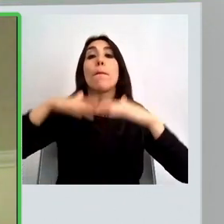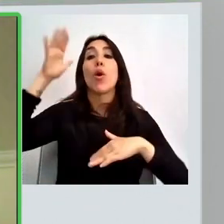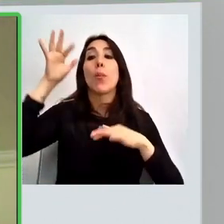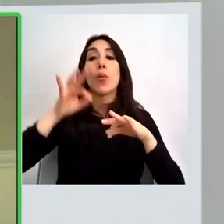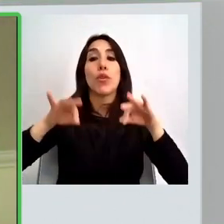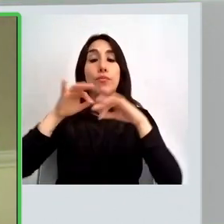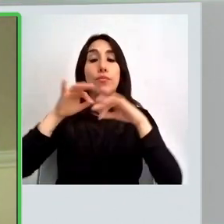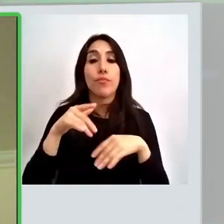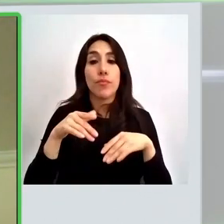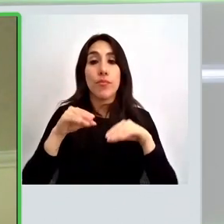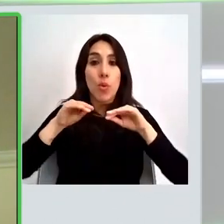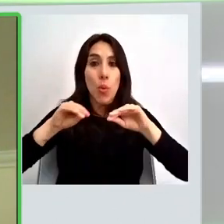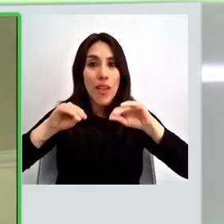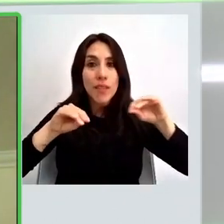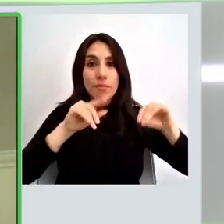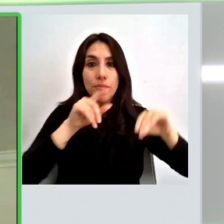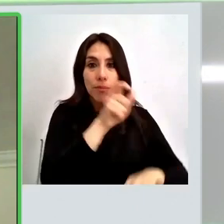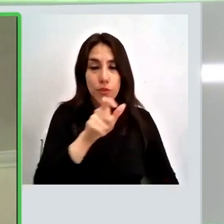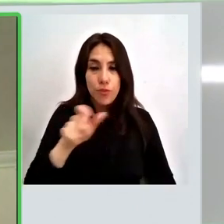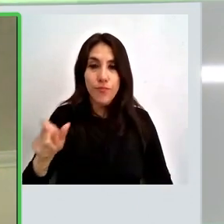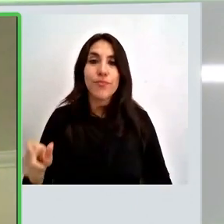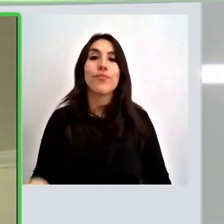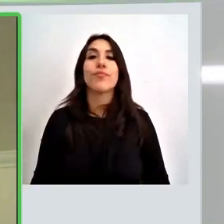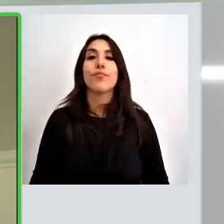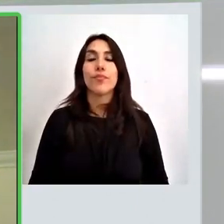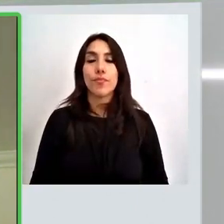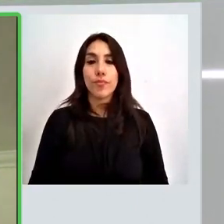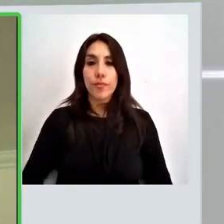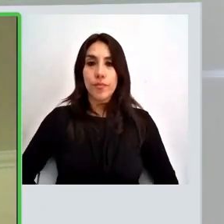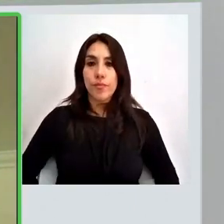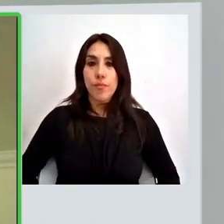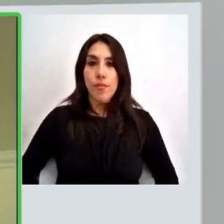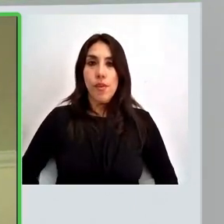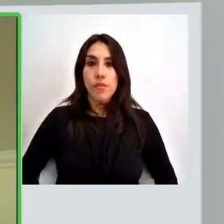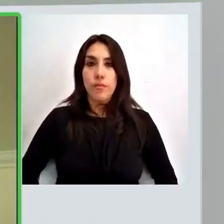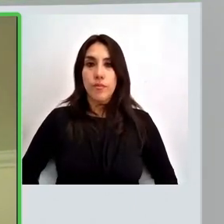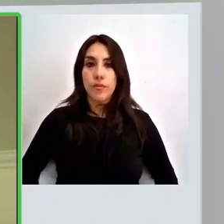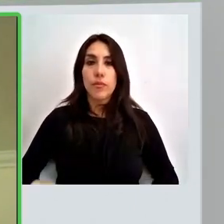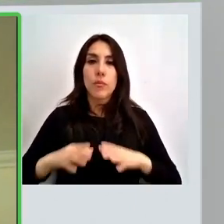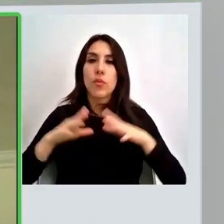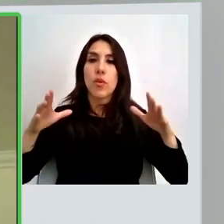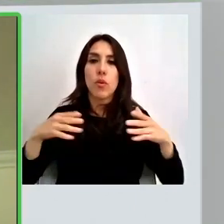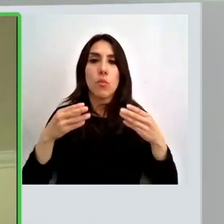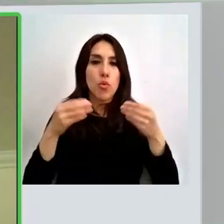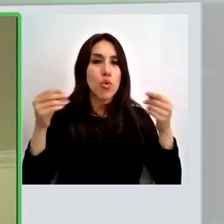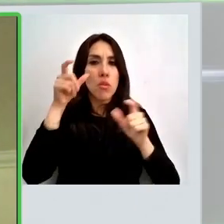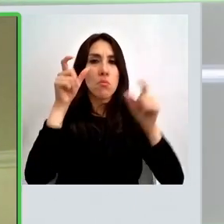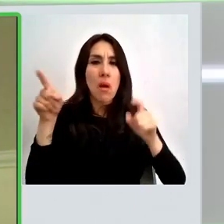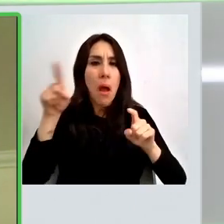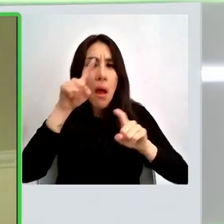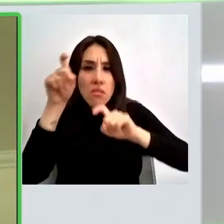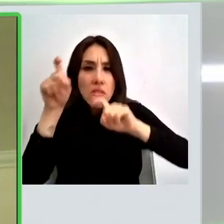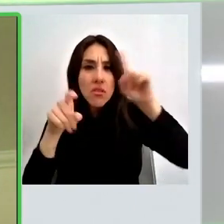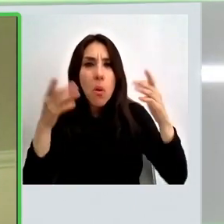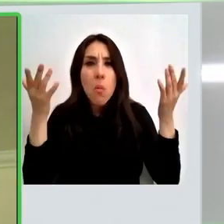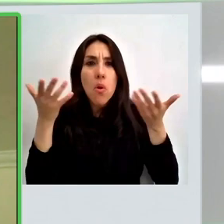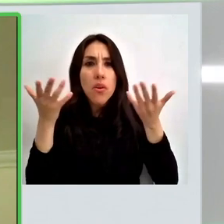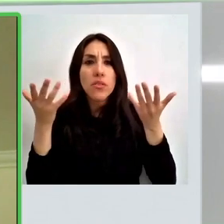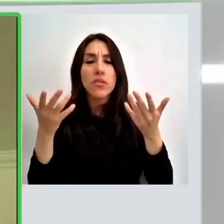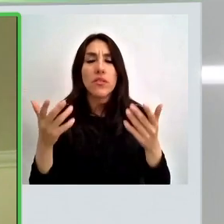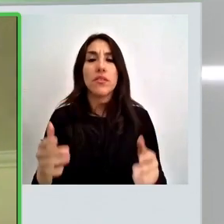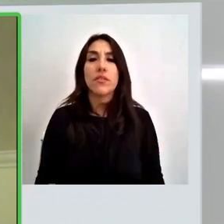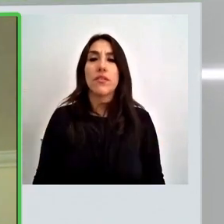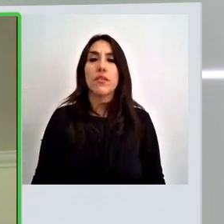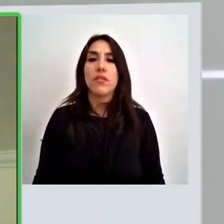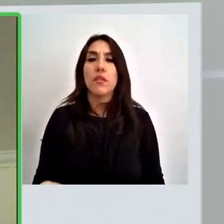what was the biggest stumbling block, the biggest problem in passing the Americans with Disabilities Act? And